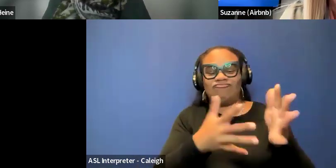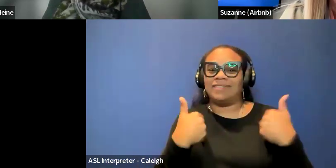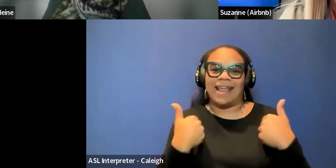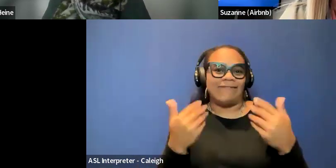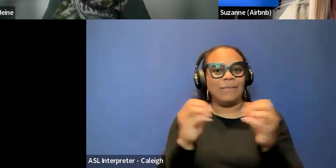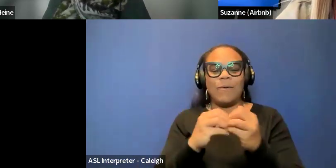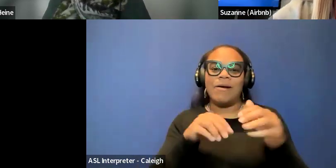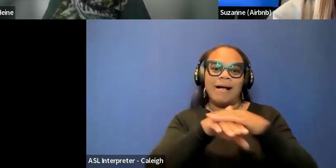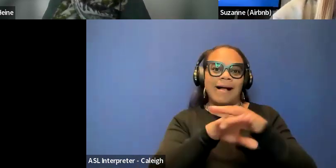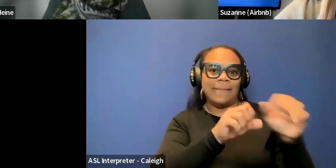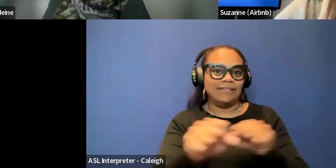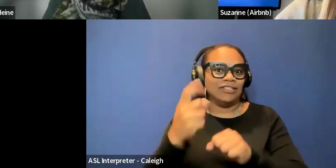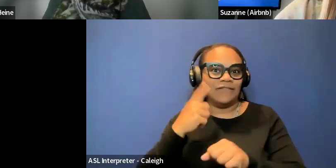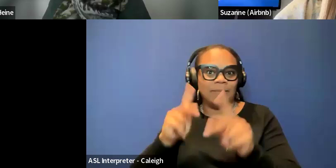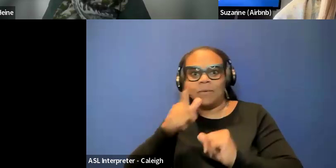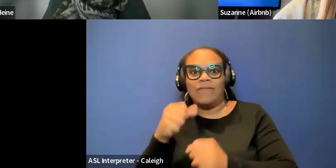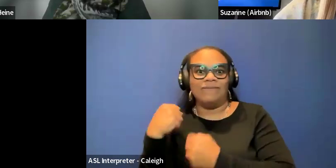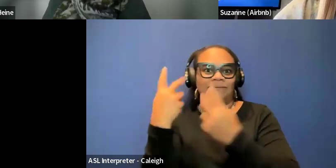visiting Paris as tourists.